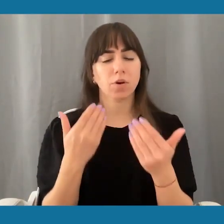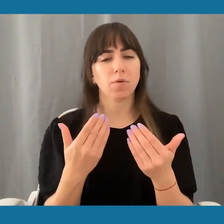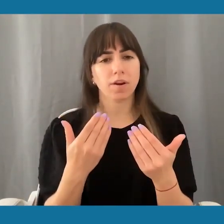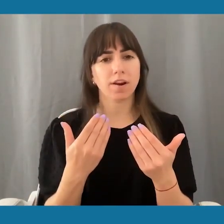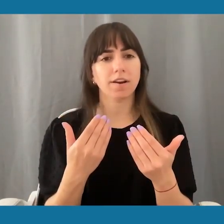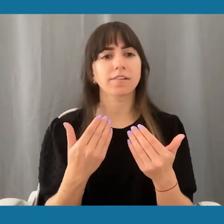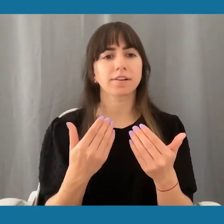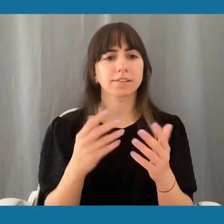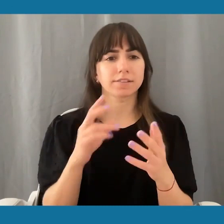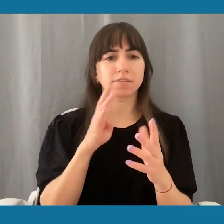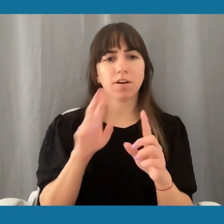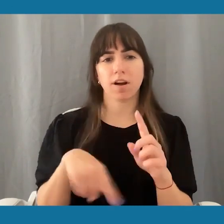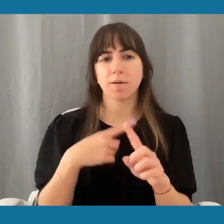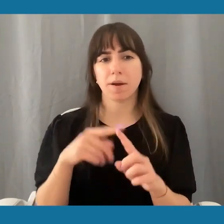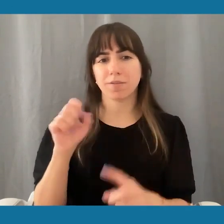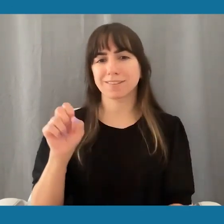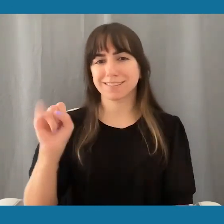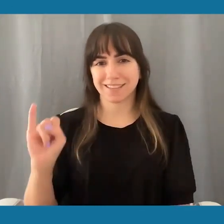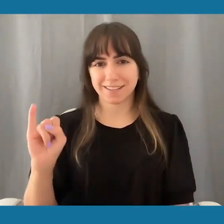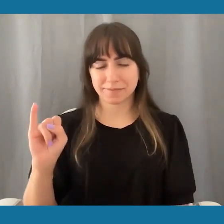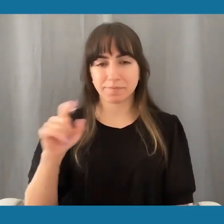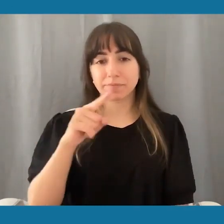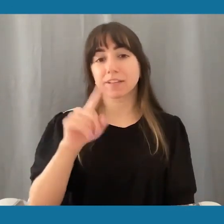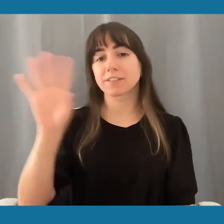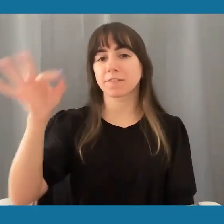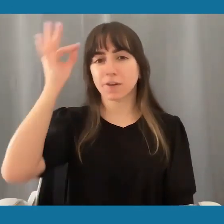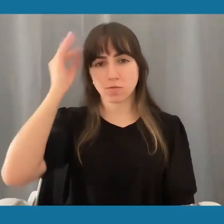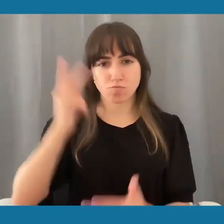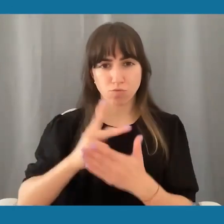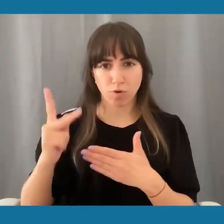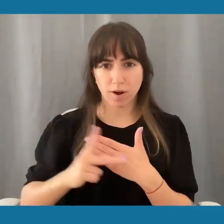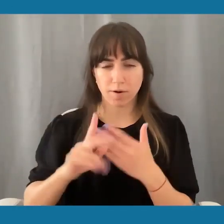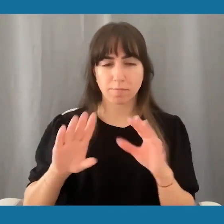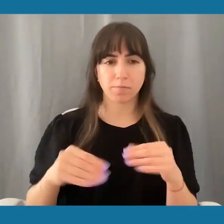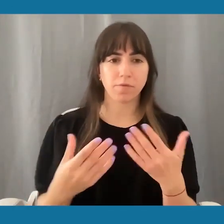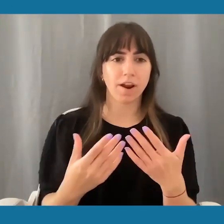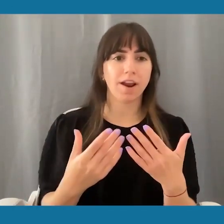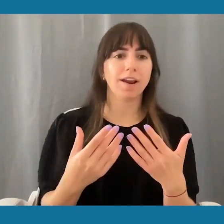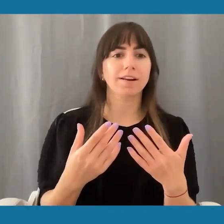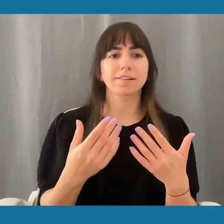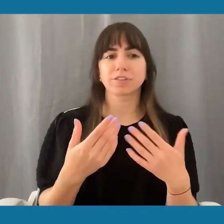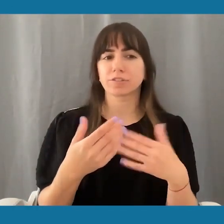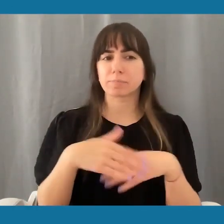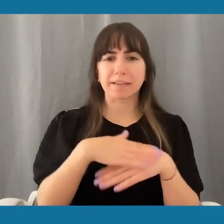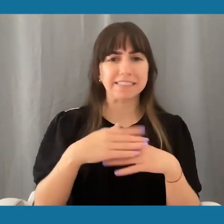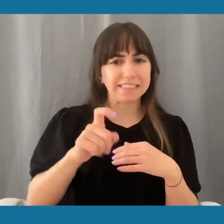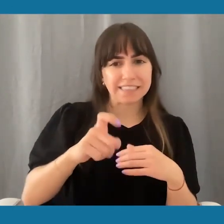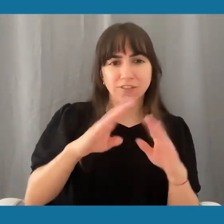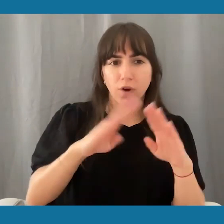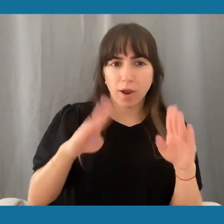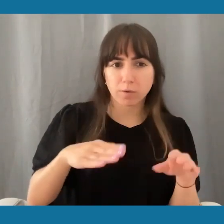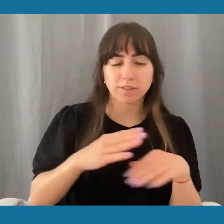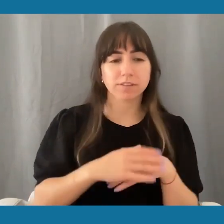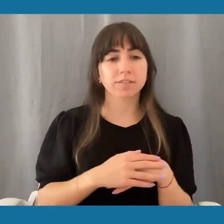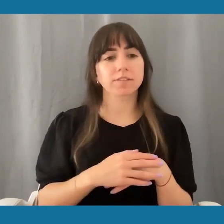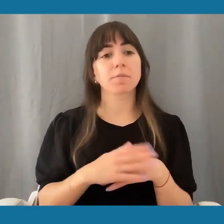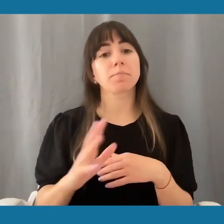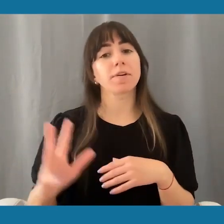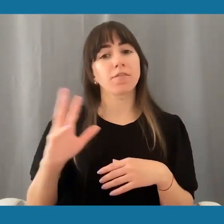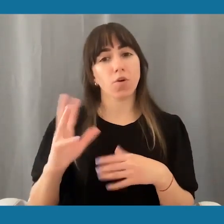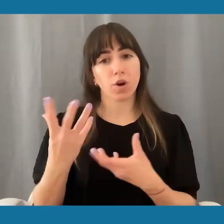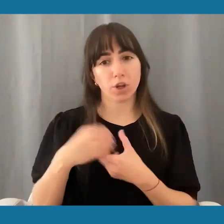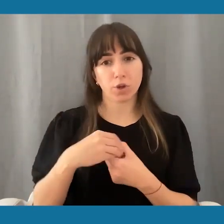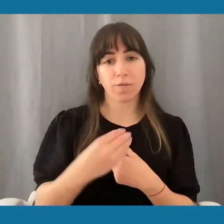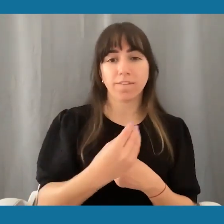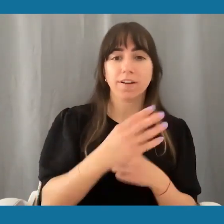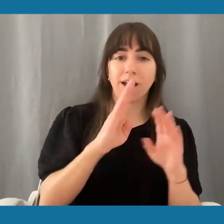housing. It also used to include housing and food, but coming in September, they're actually going to remove that food requirement.